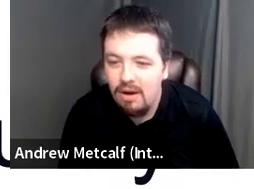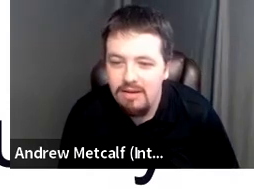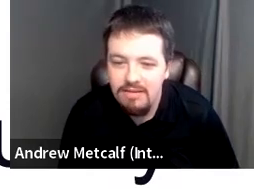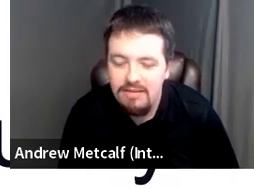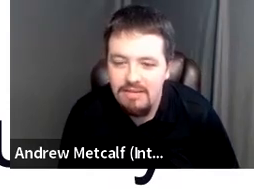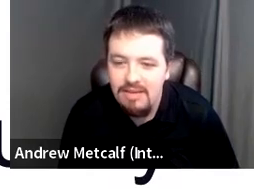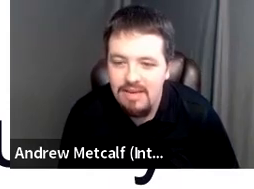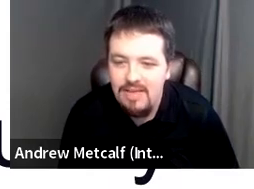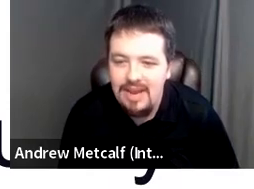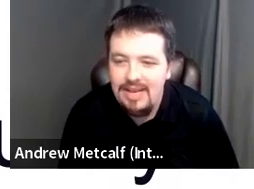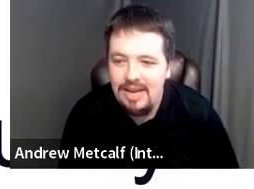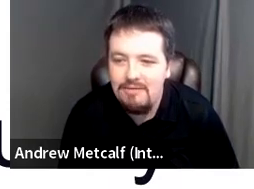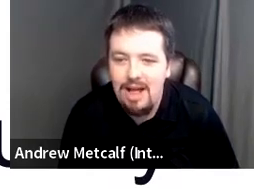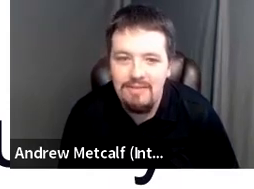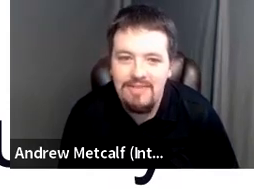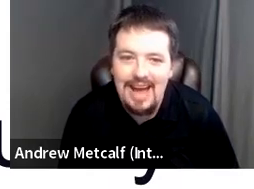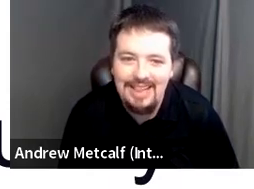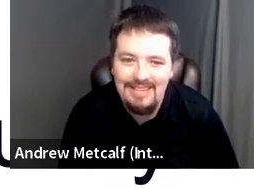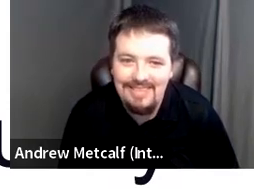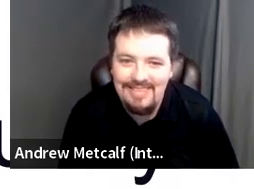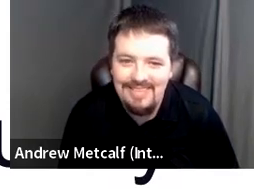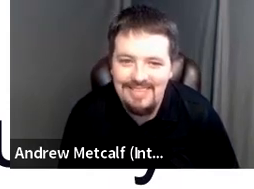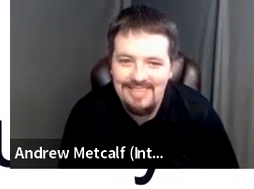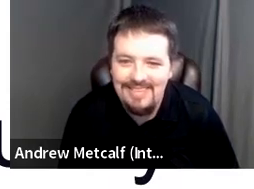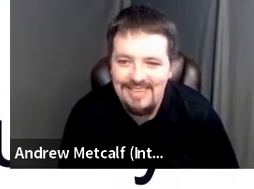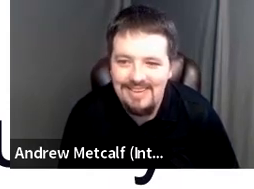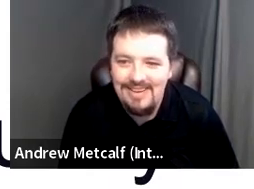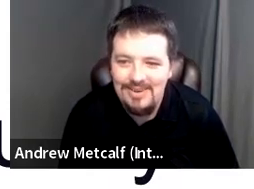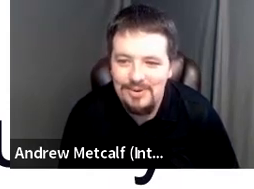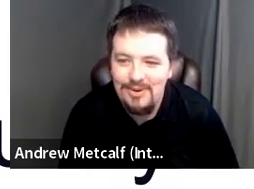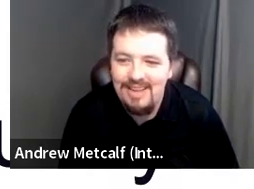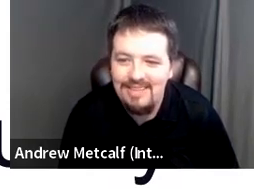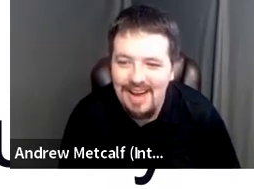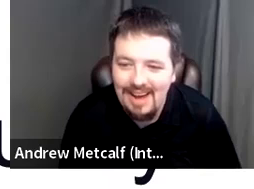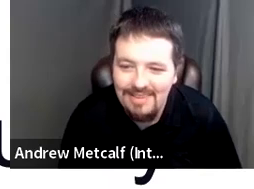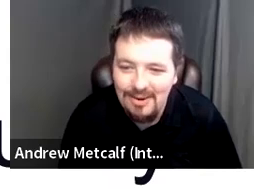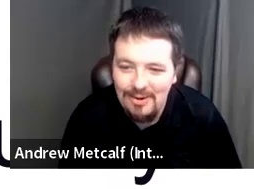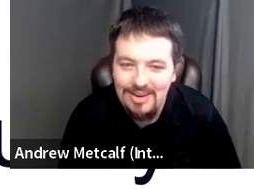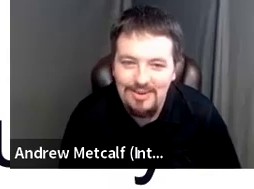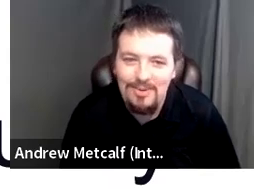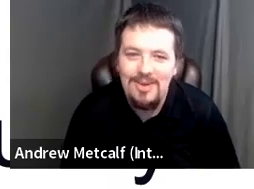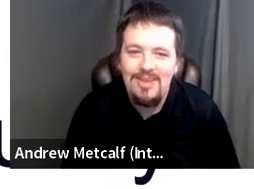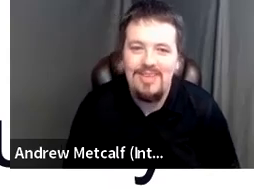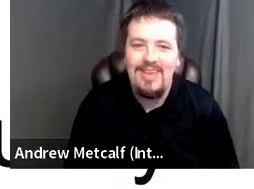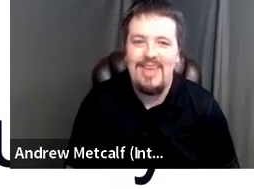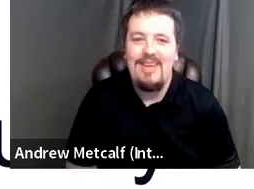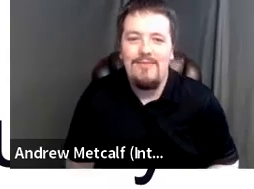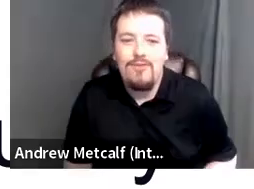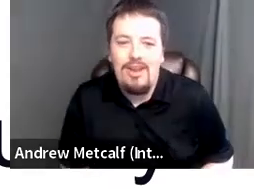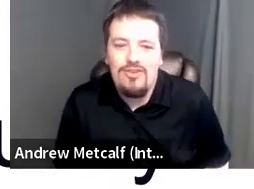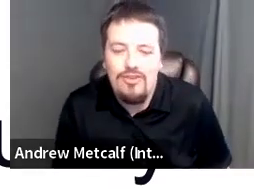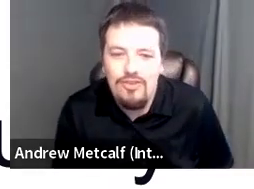Cistercian monks that had taken a vow of silence to create signs according to